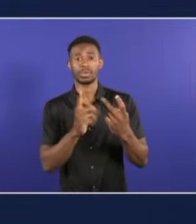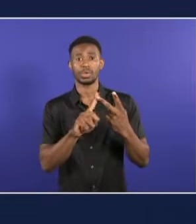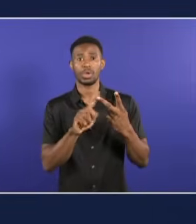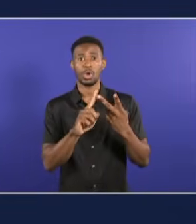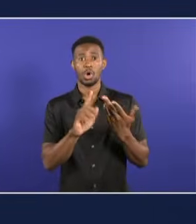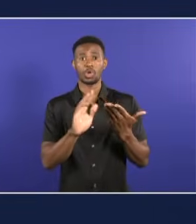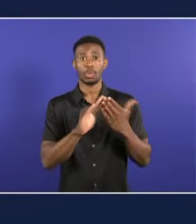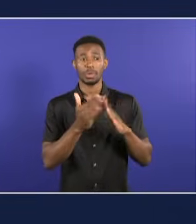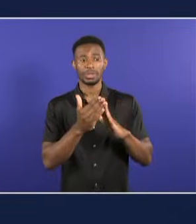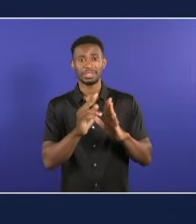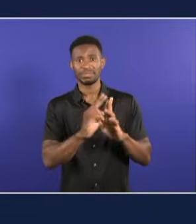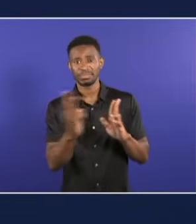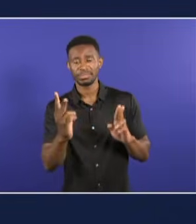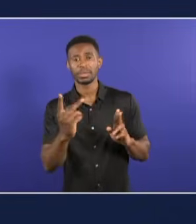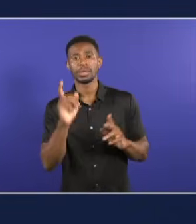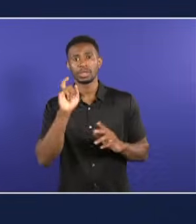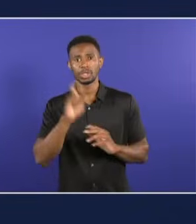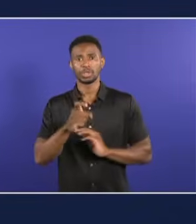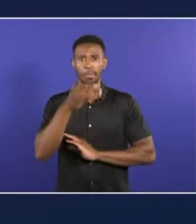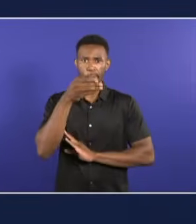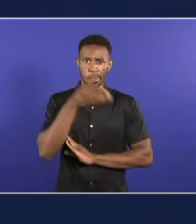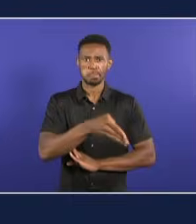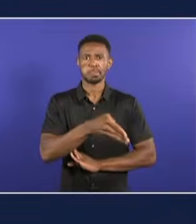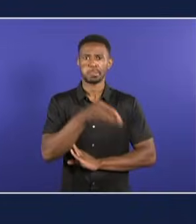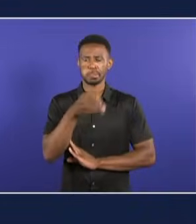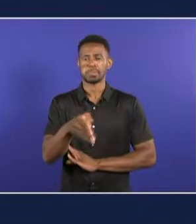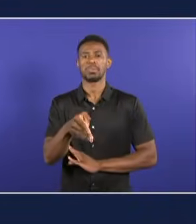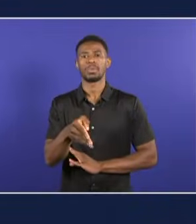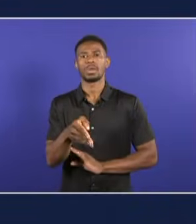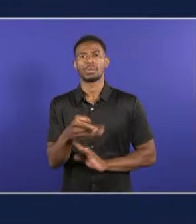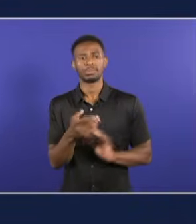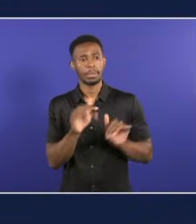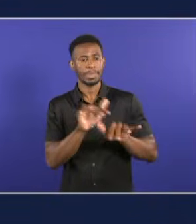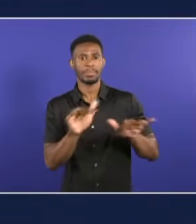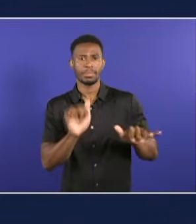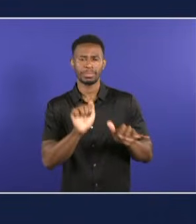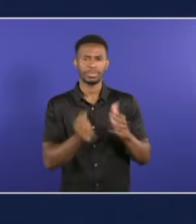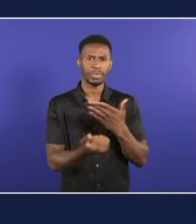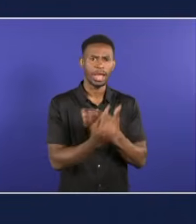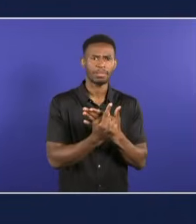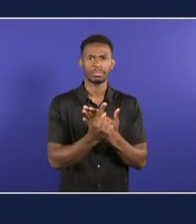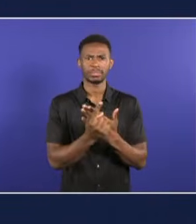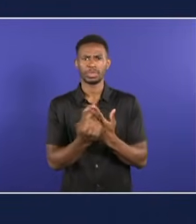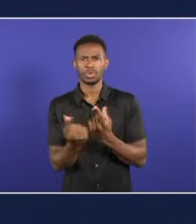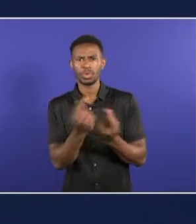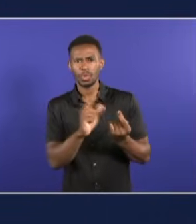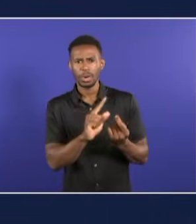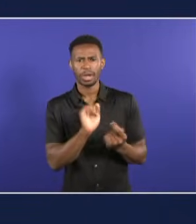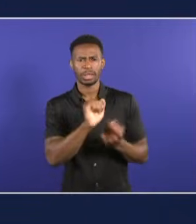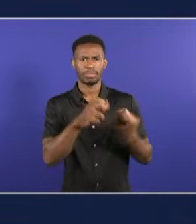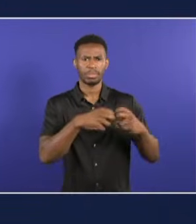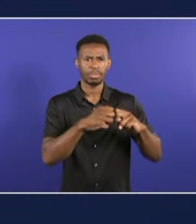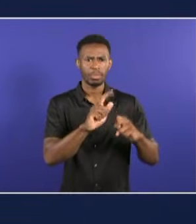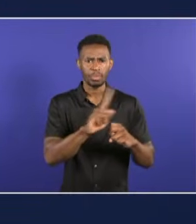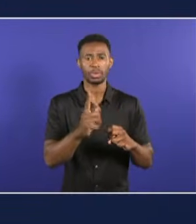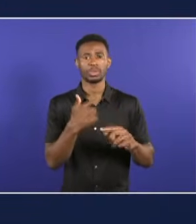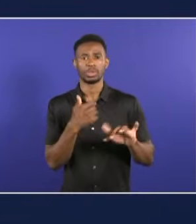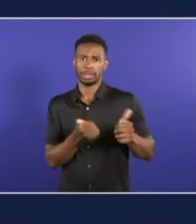mean really present, standing shoulder to shoulder with people, helping them solve their